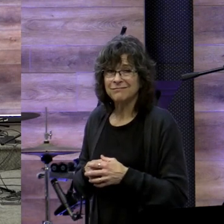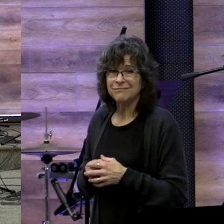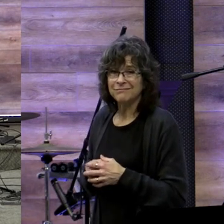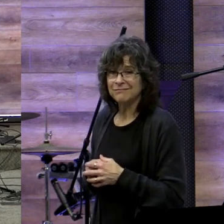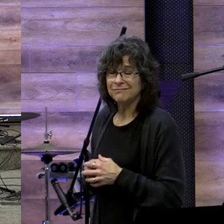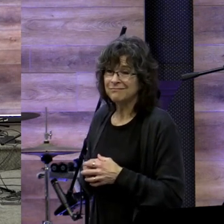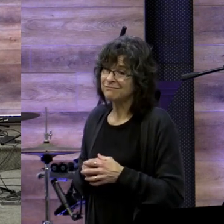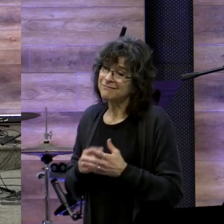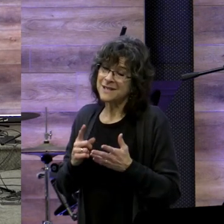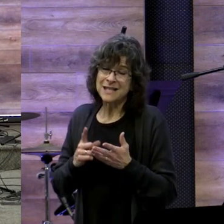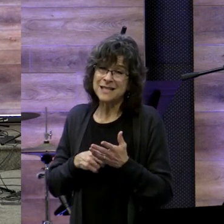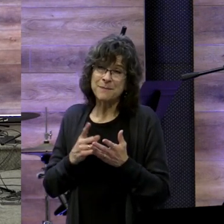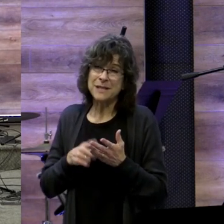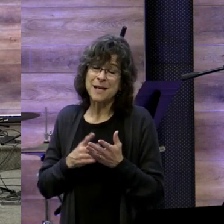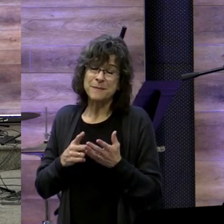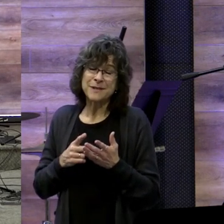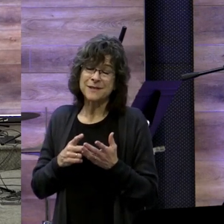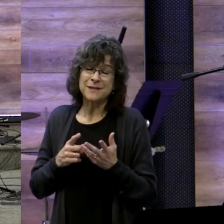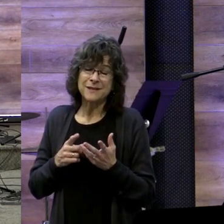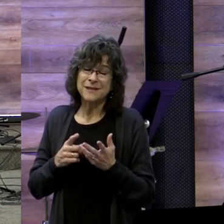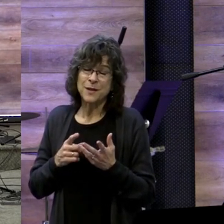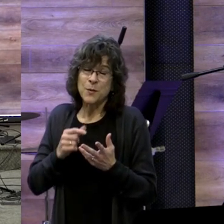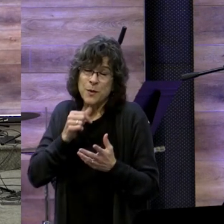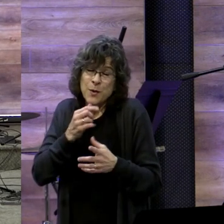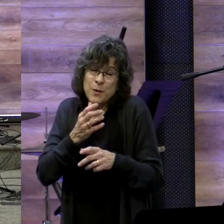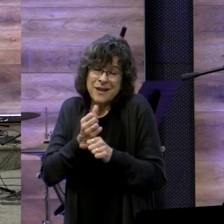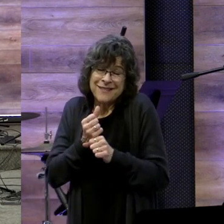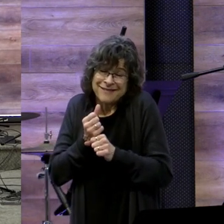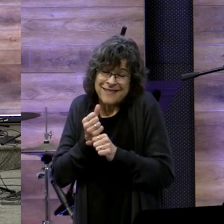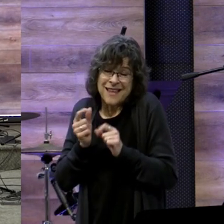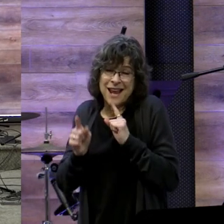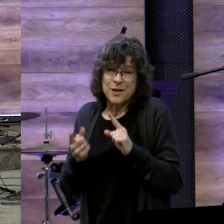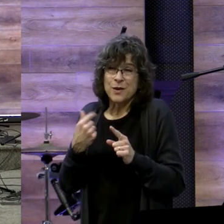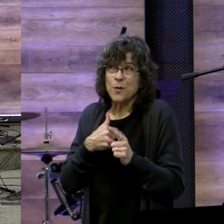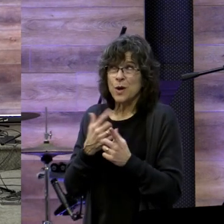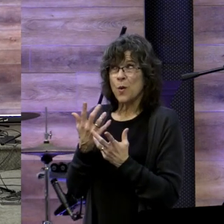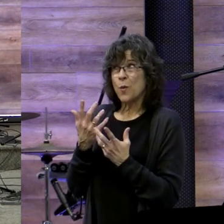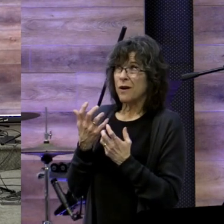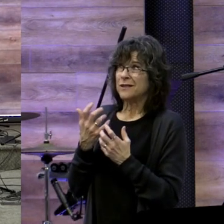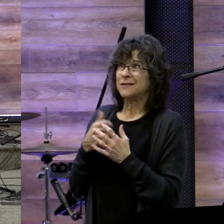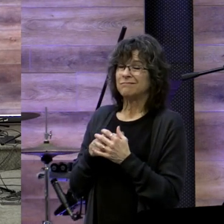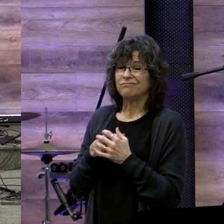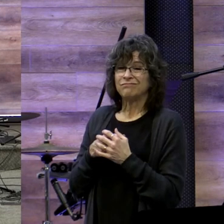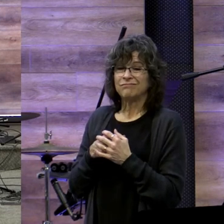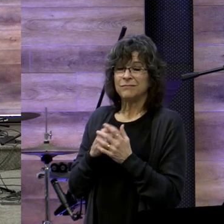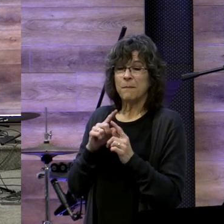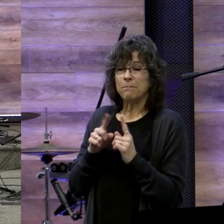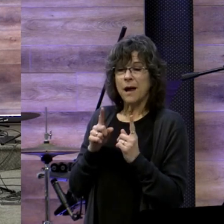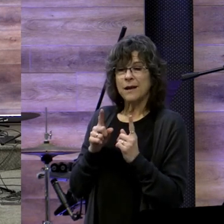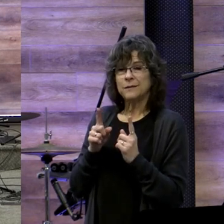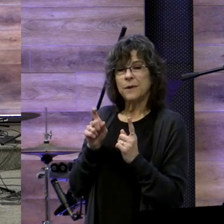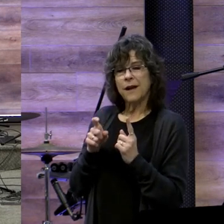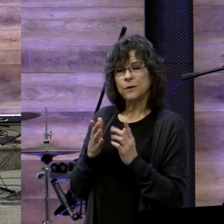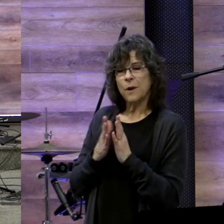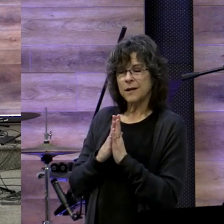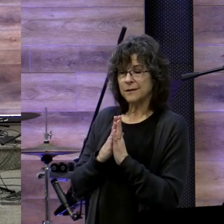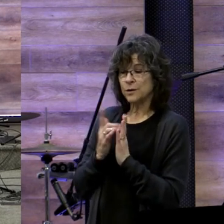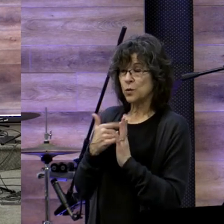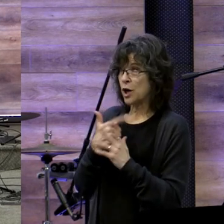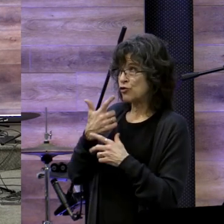Sometimes we don't get the answer that we long for. But we're left with a question, do I trust God or don't